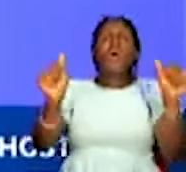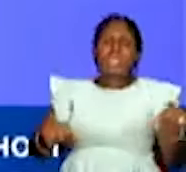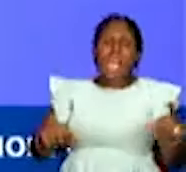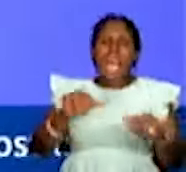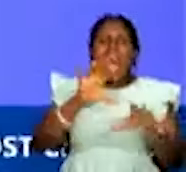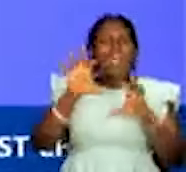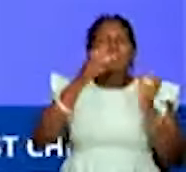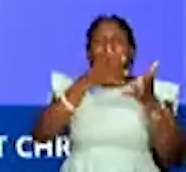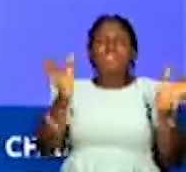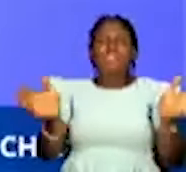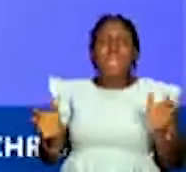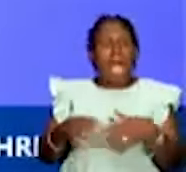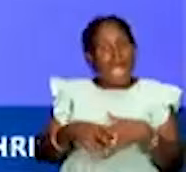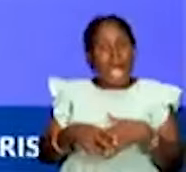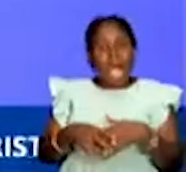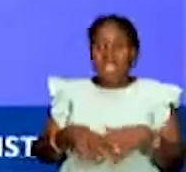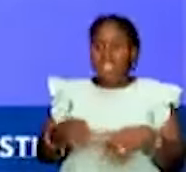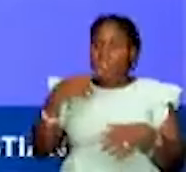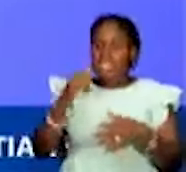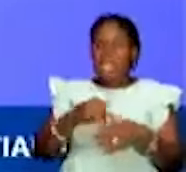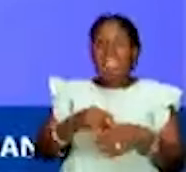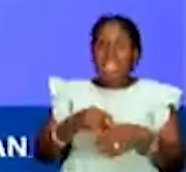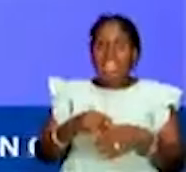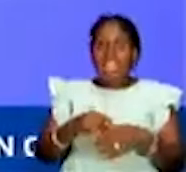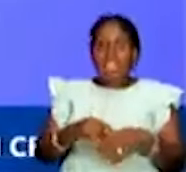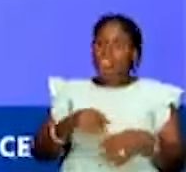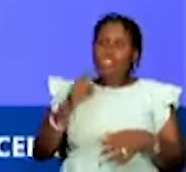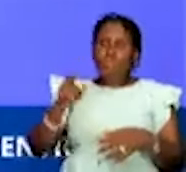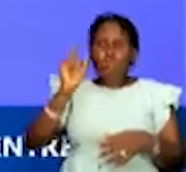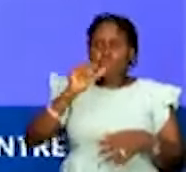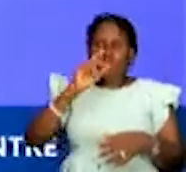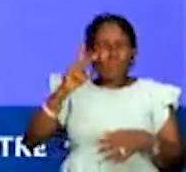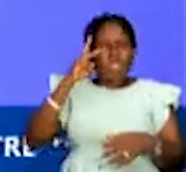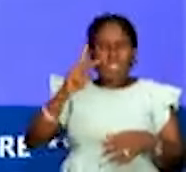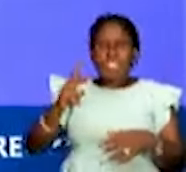Joshua Selman, make sure you don't see Sunday. And Sunday, here am I again.